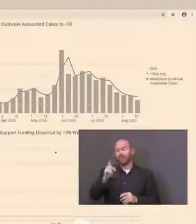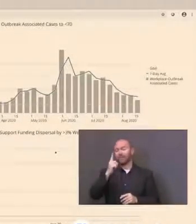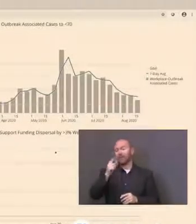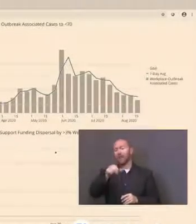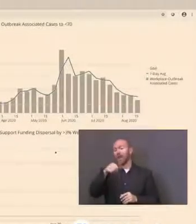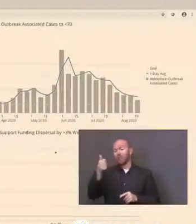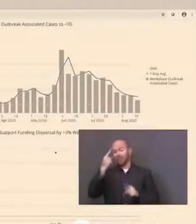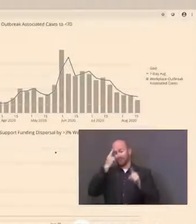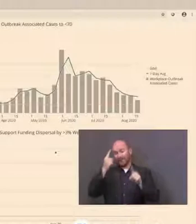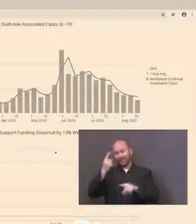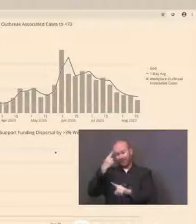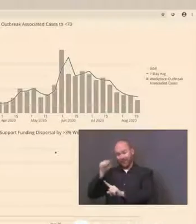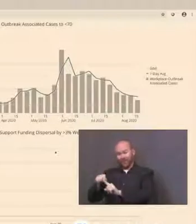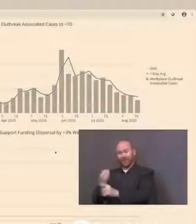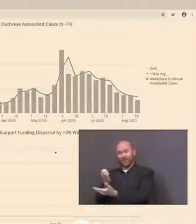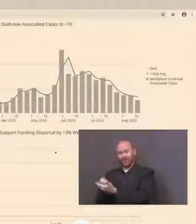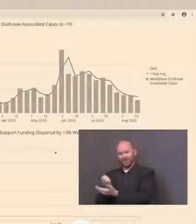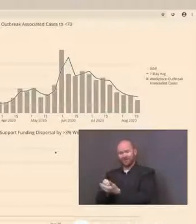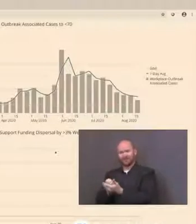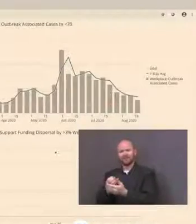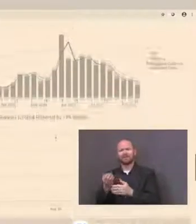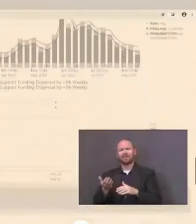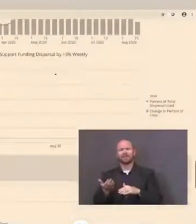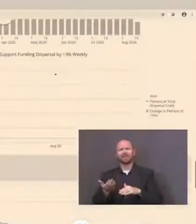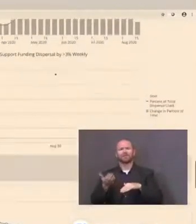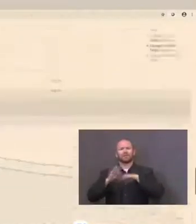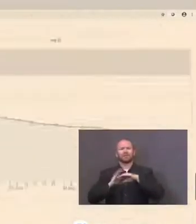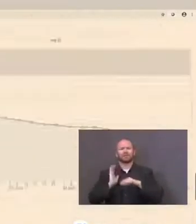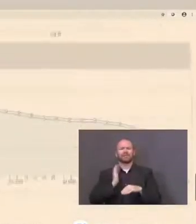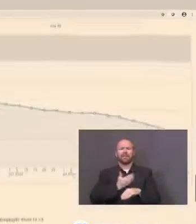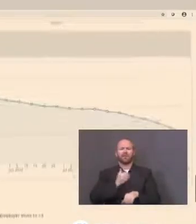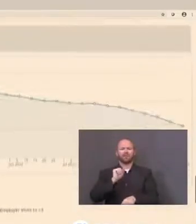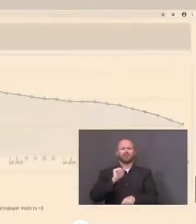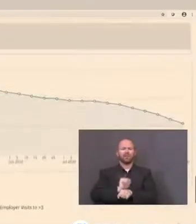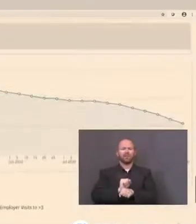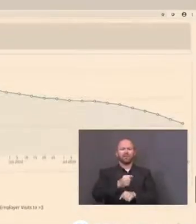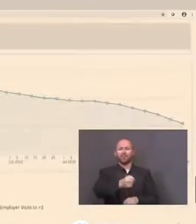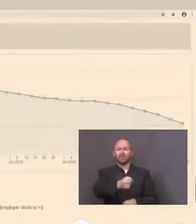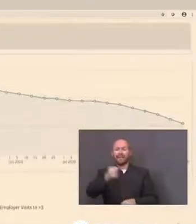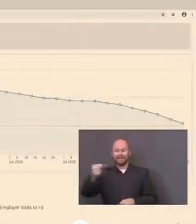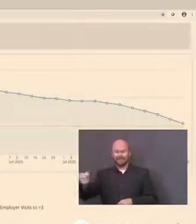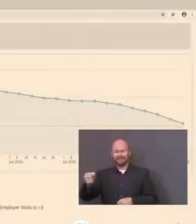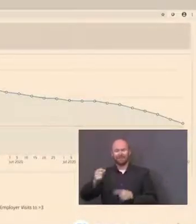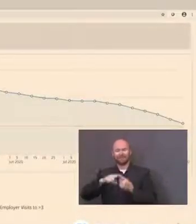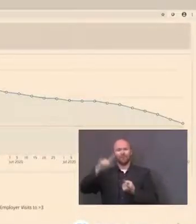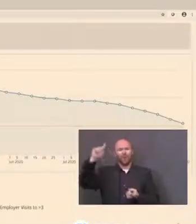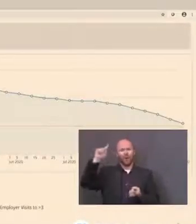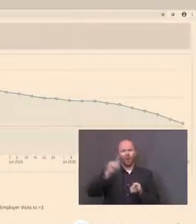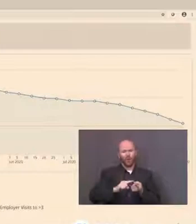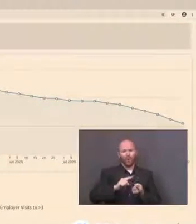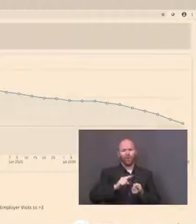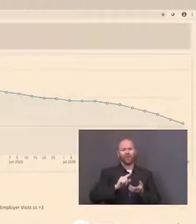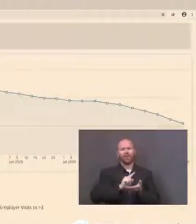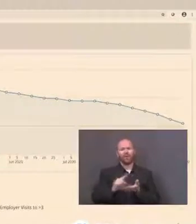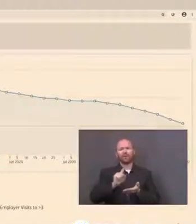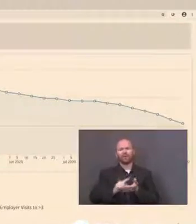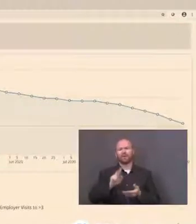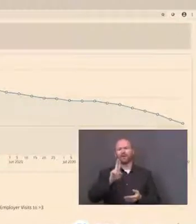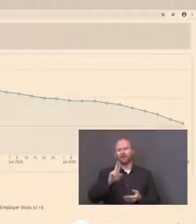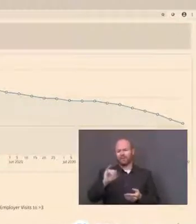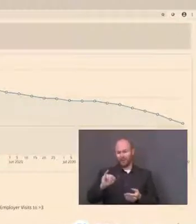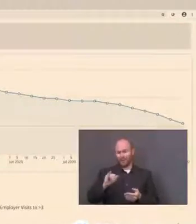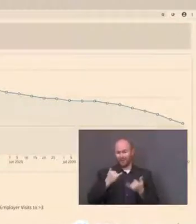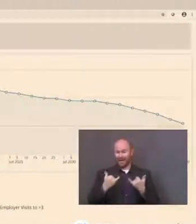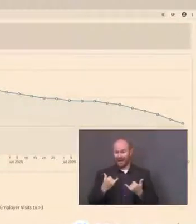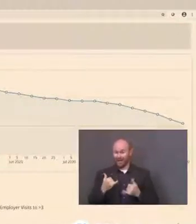side will be to increase job placements so that we lower the weekly unemployment filings to under 50,000.